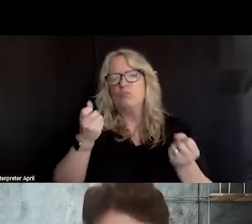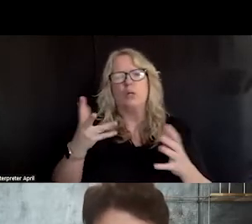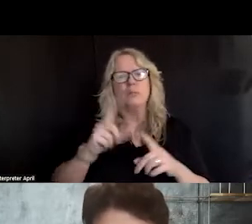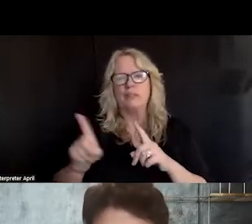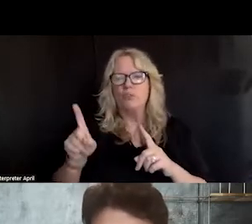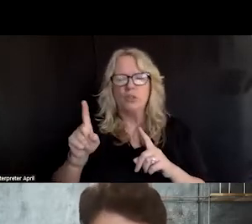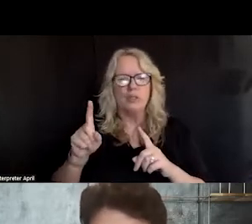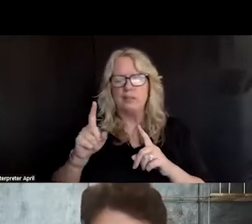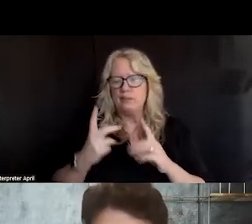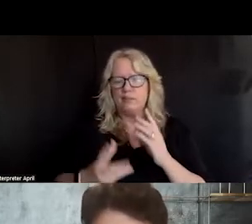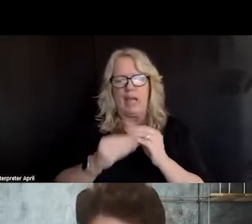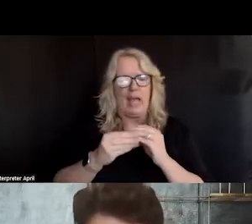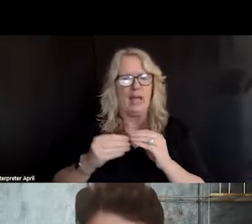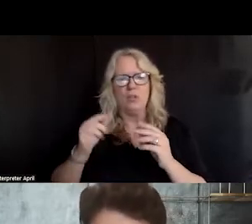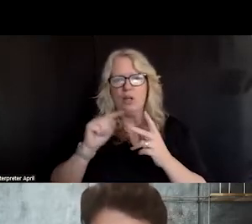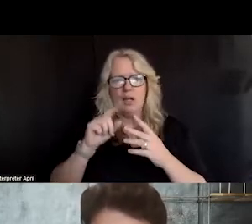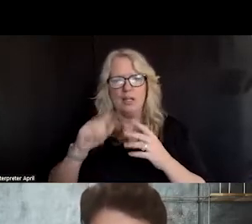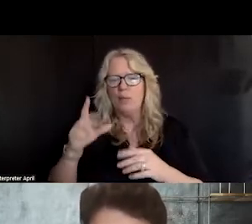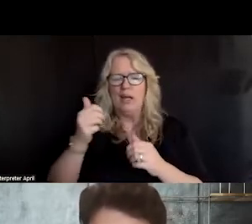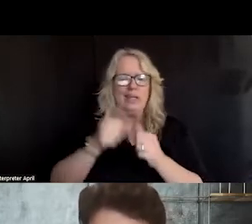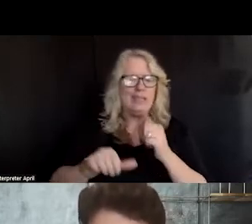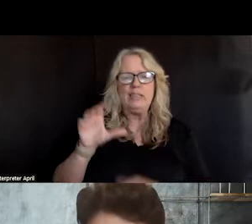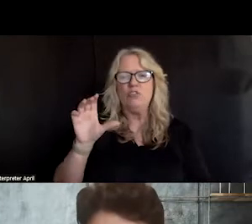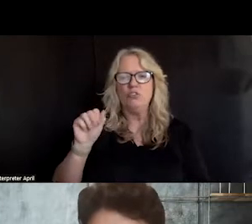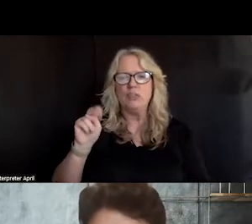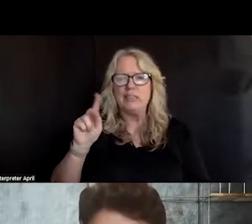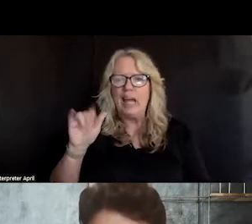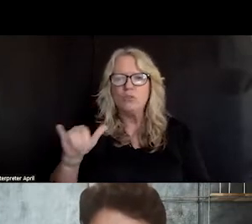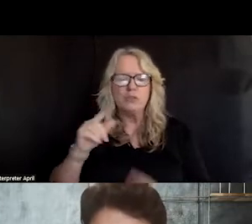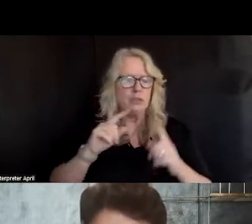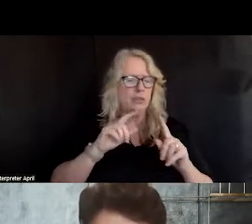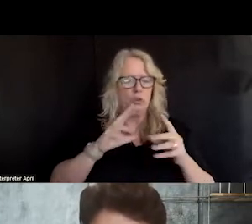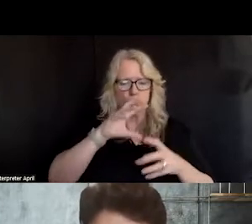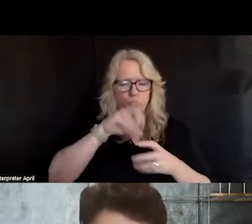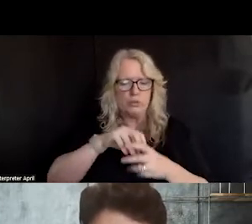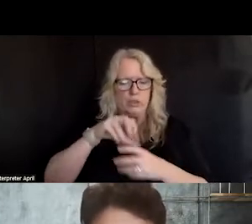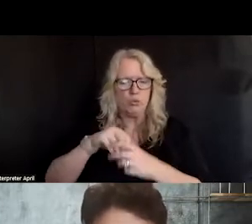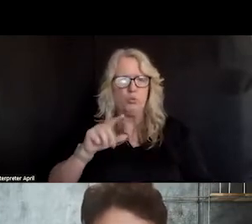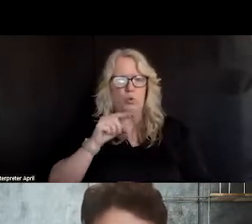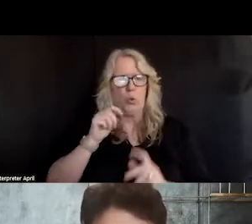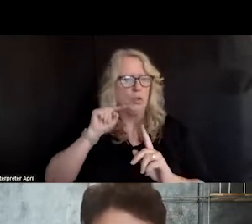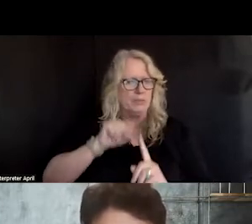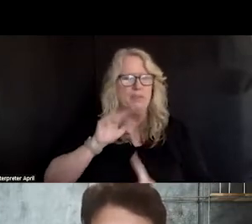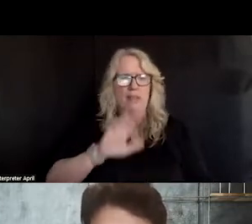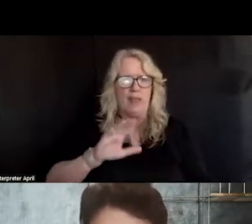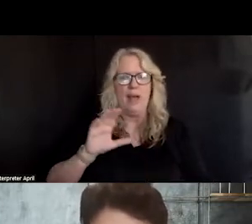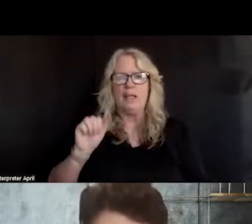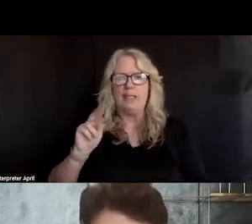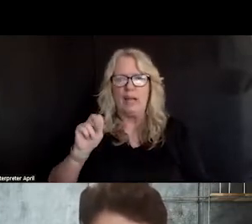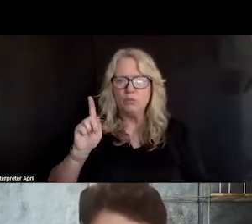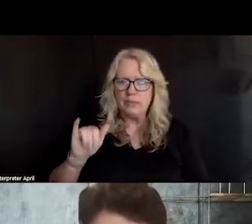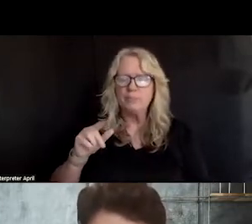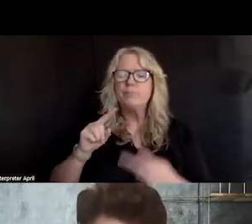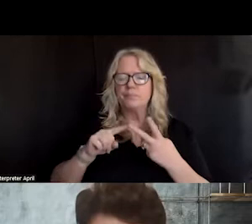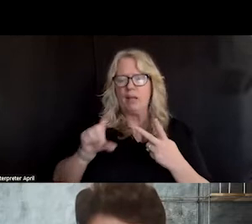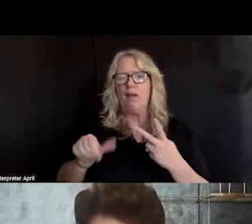can add on Maricopa County either by clicking on the map or just including it in the county list here. The one other thing